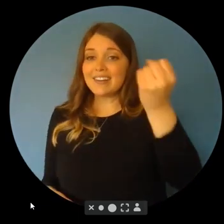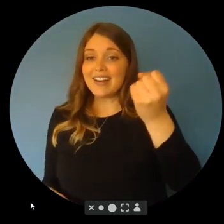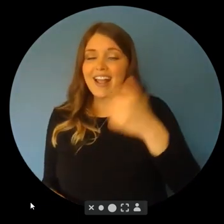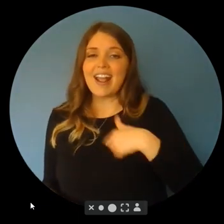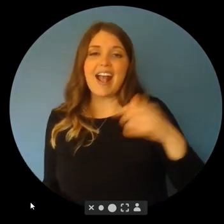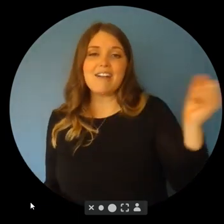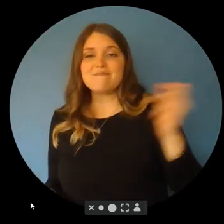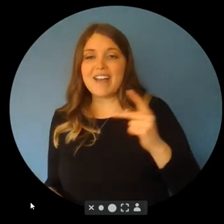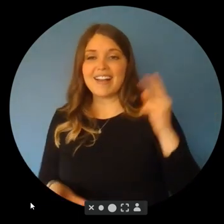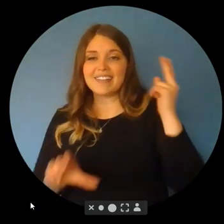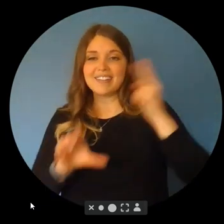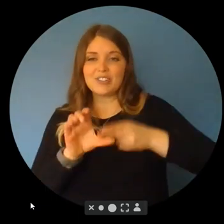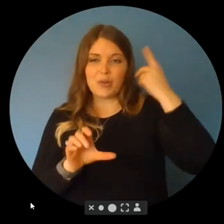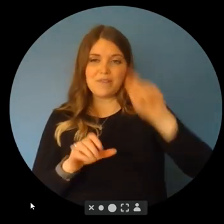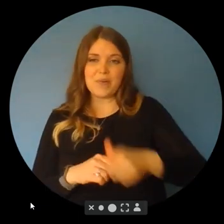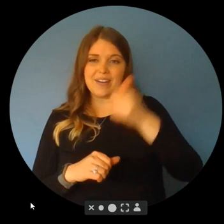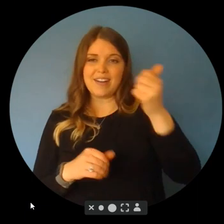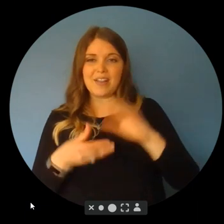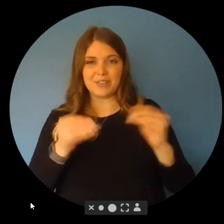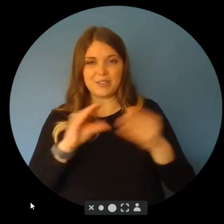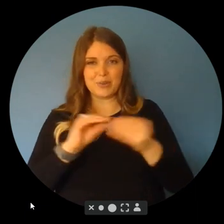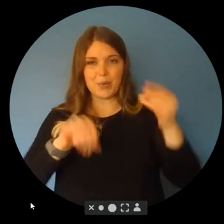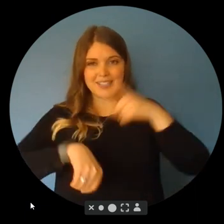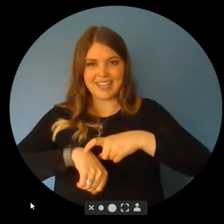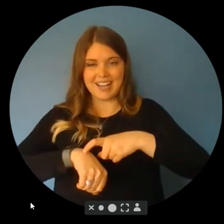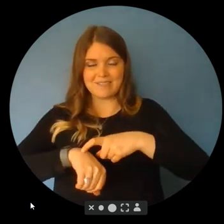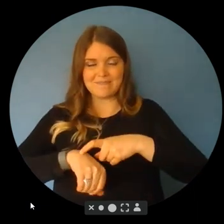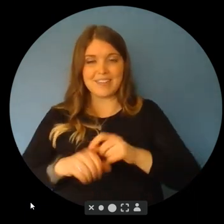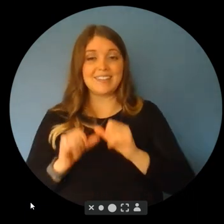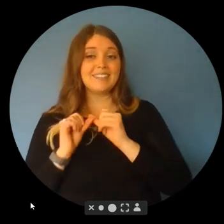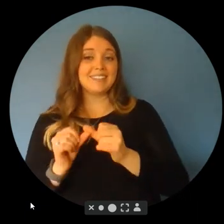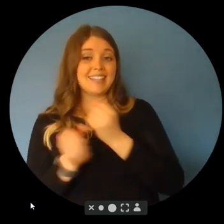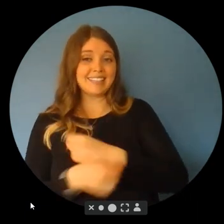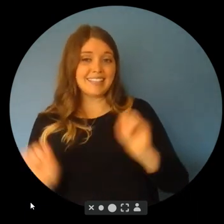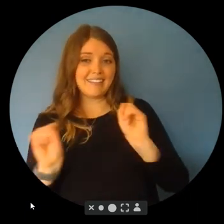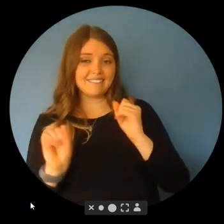back and join you for another story time. Stay safe and enjoy this time with your family.